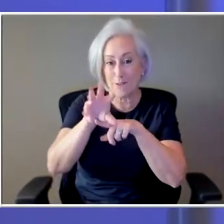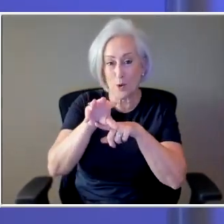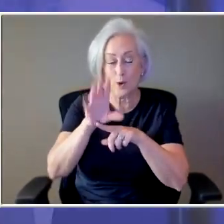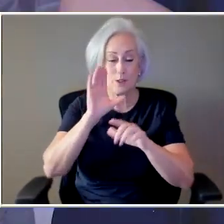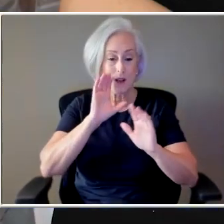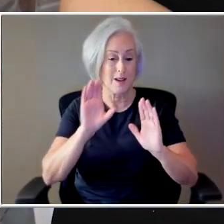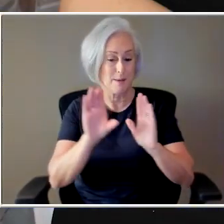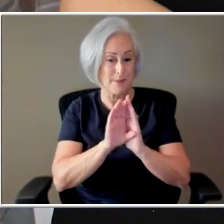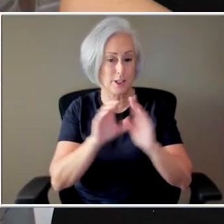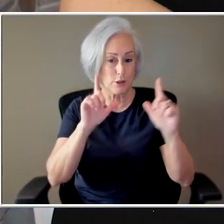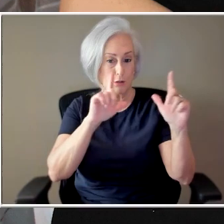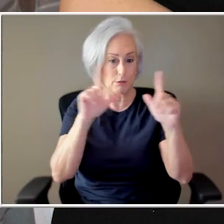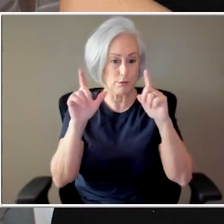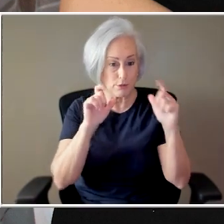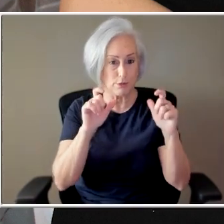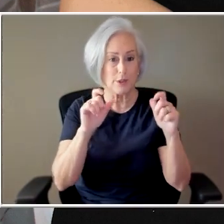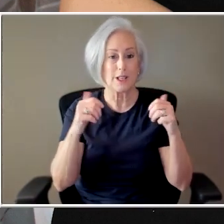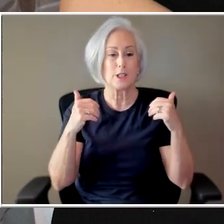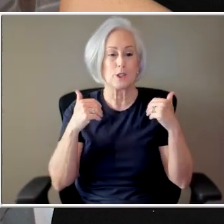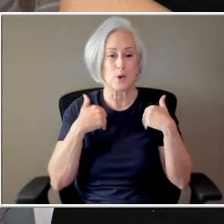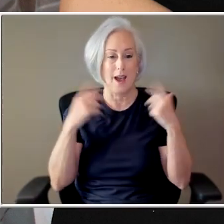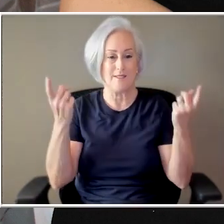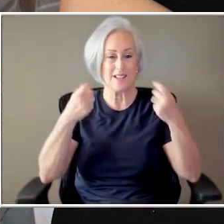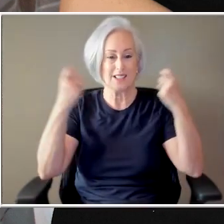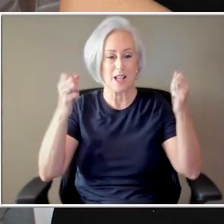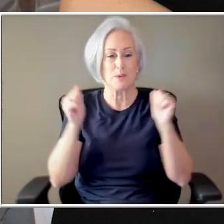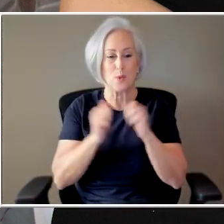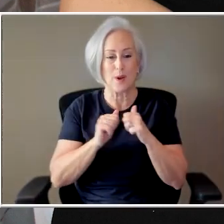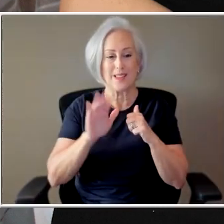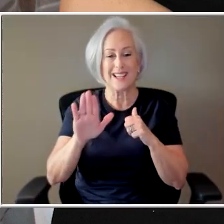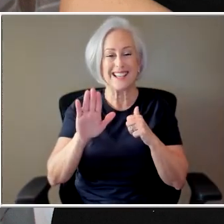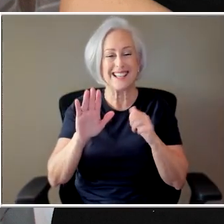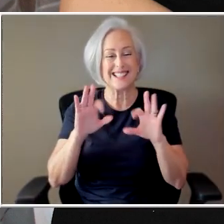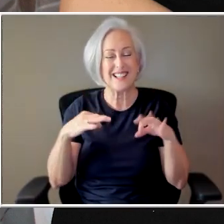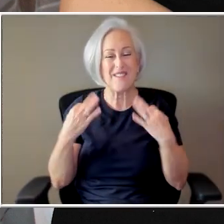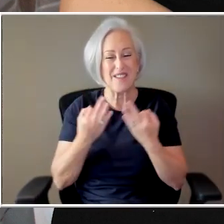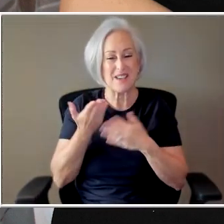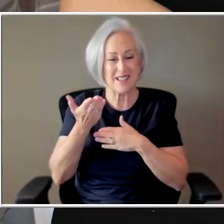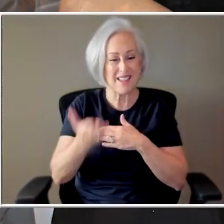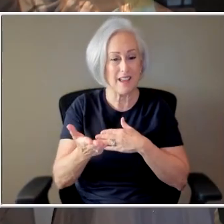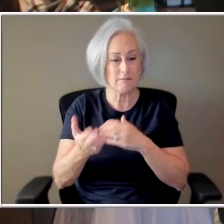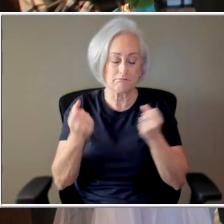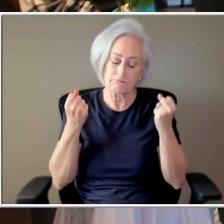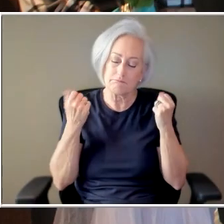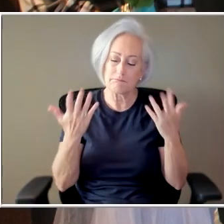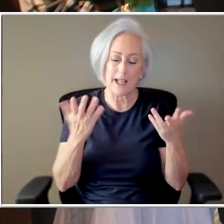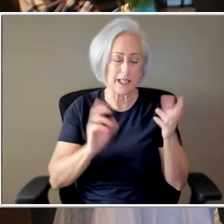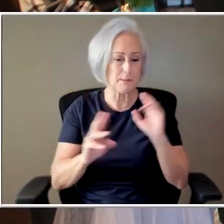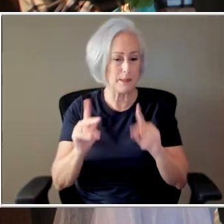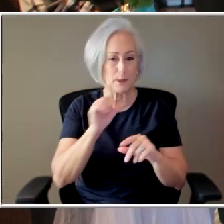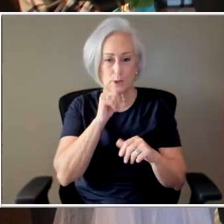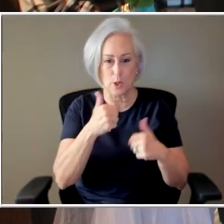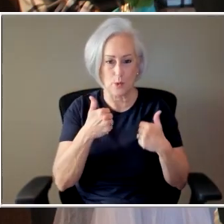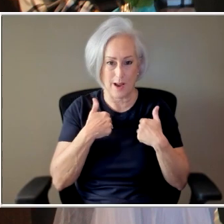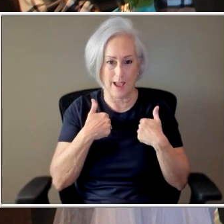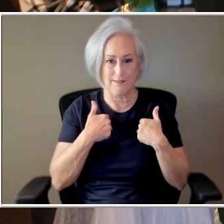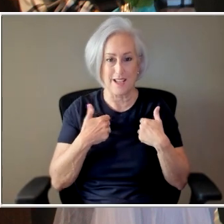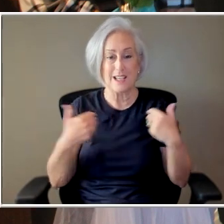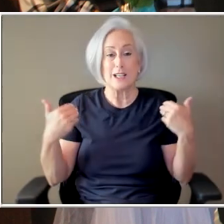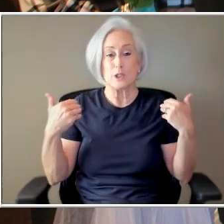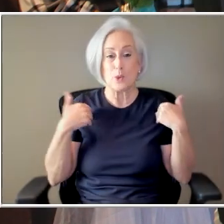his family there. That's not a moment that a lot of people get. And so to be able to have those keepsakes forever is really special to